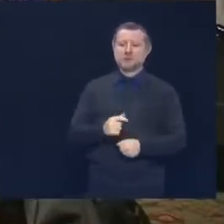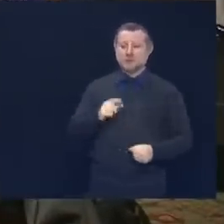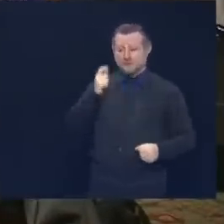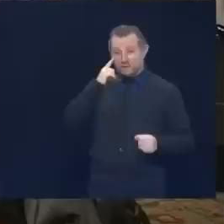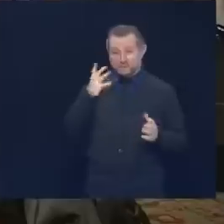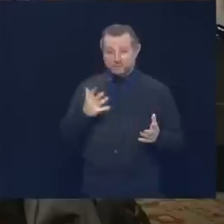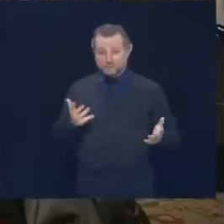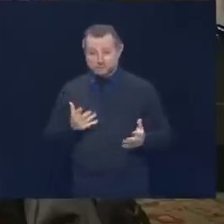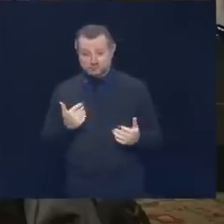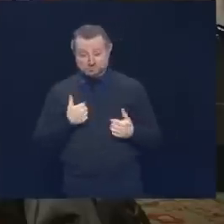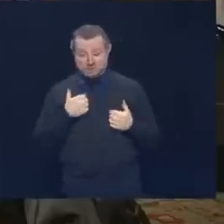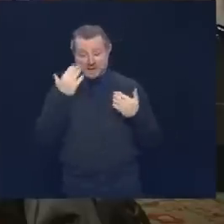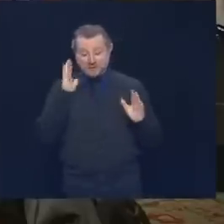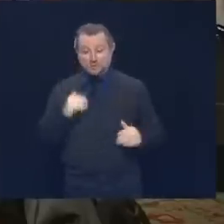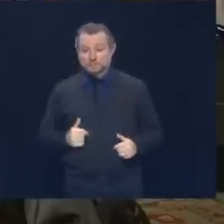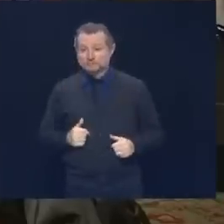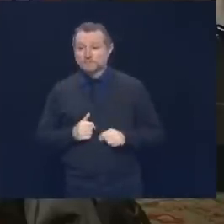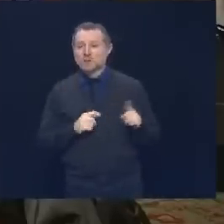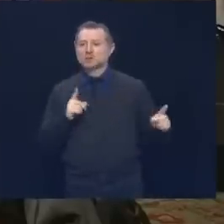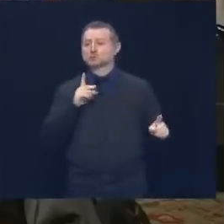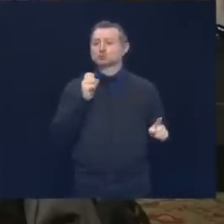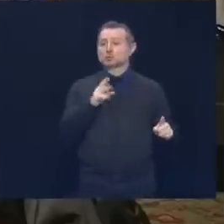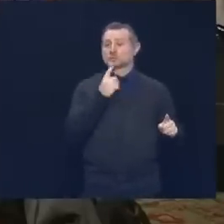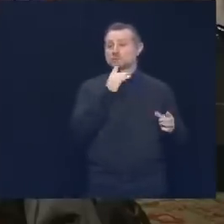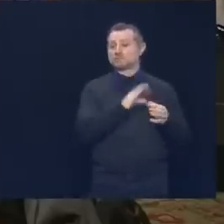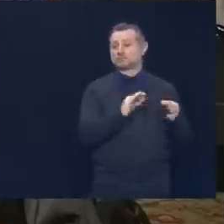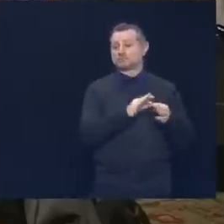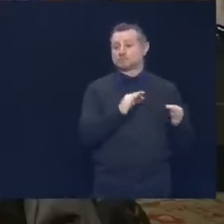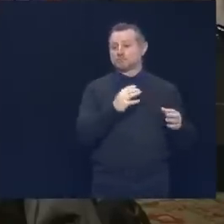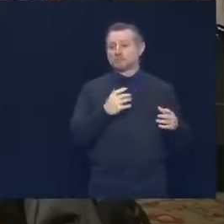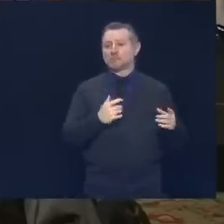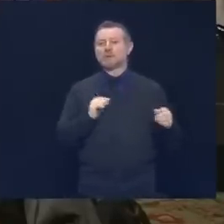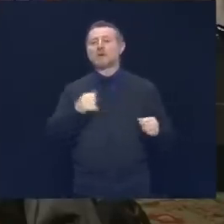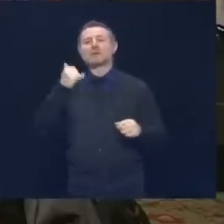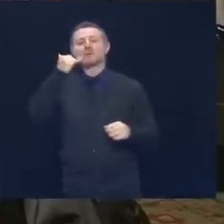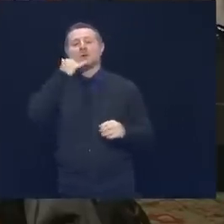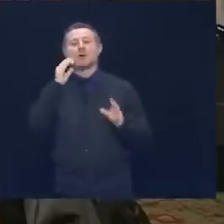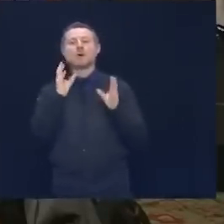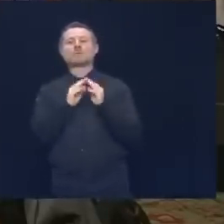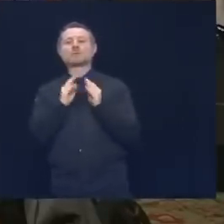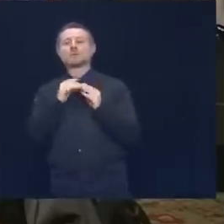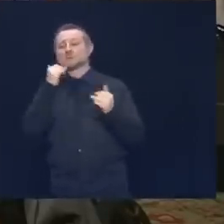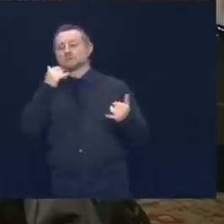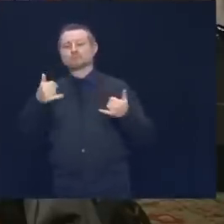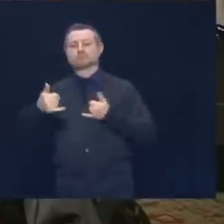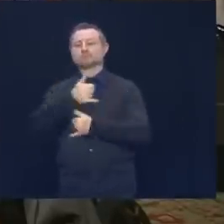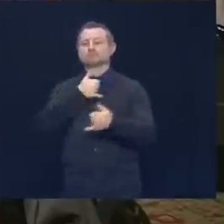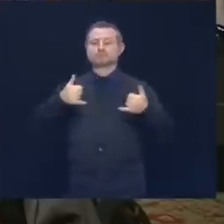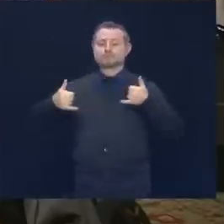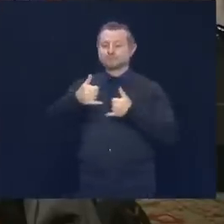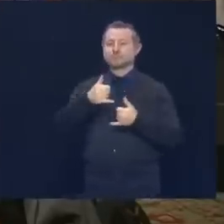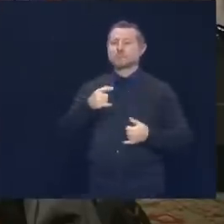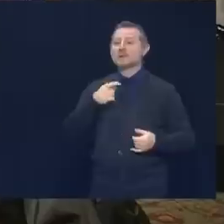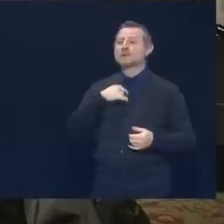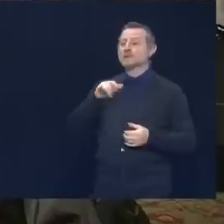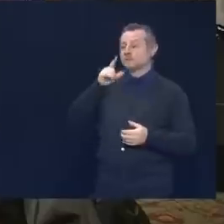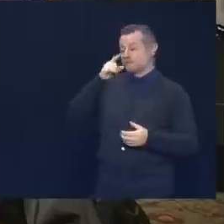was on a conference call with you, and he had just said that he believed that and you had echoed his comment that you believed